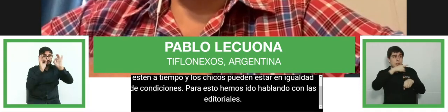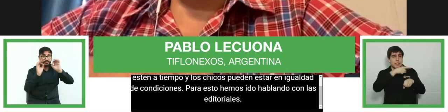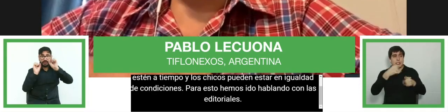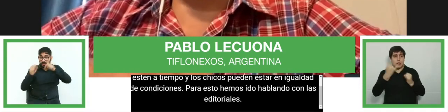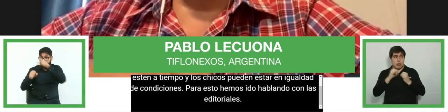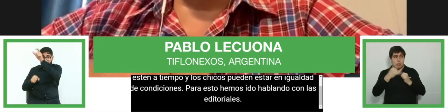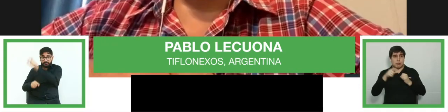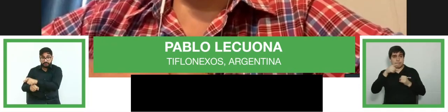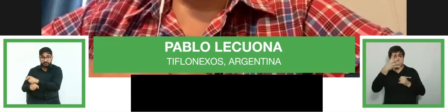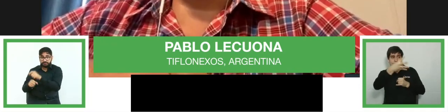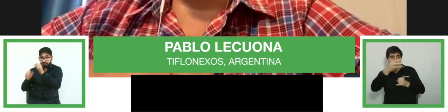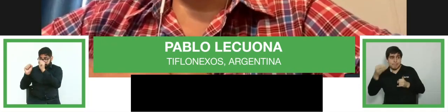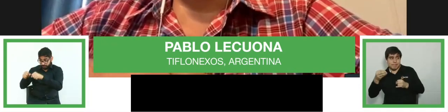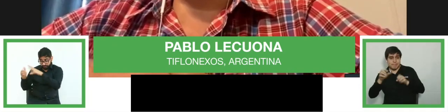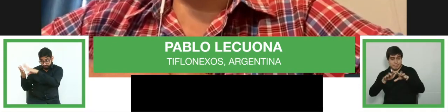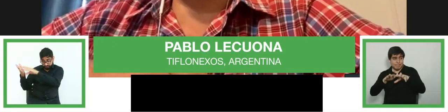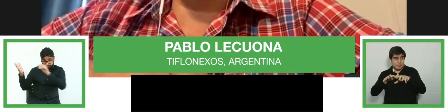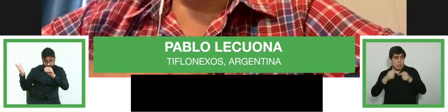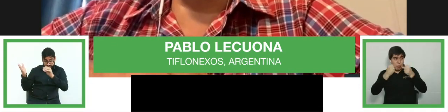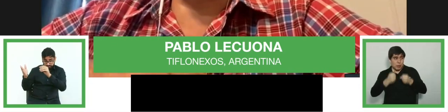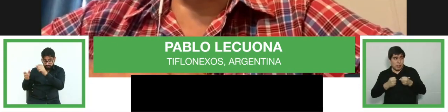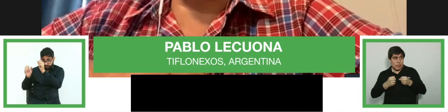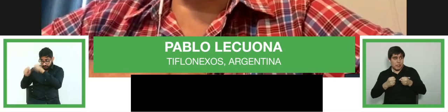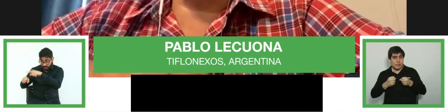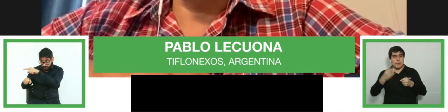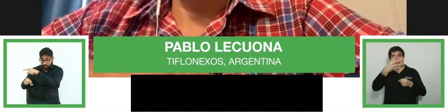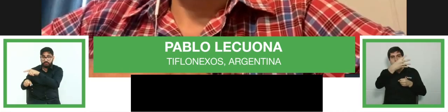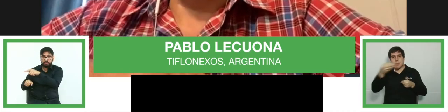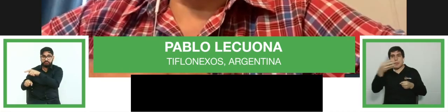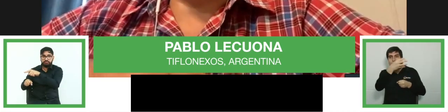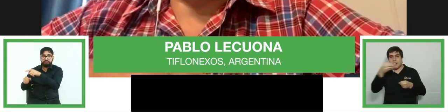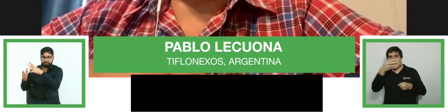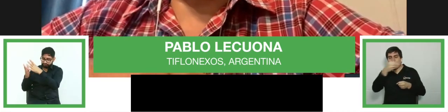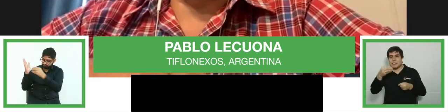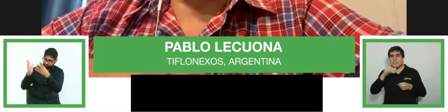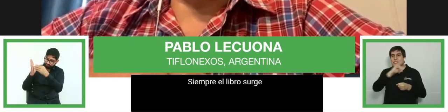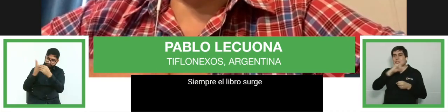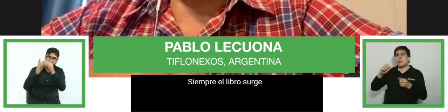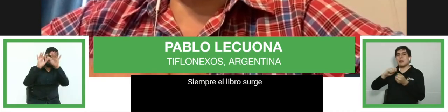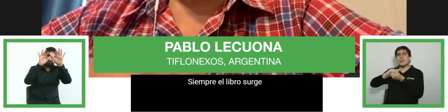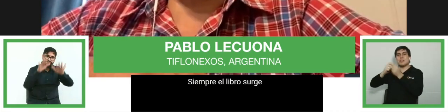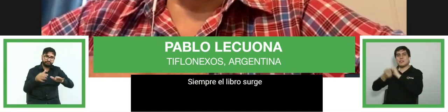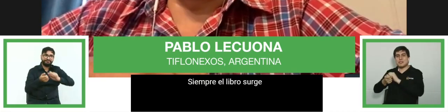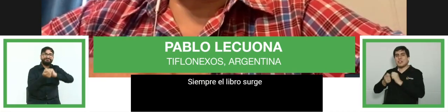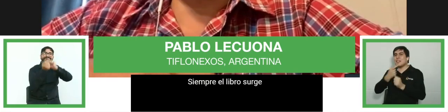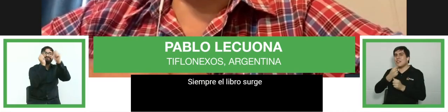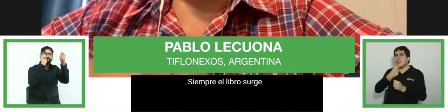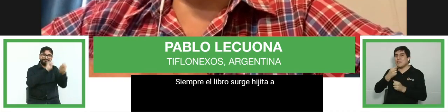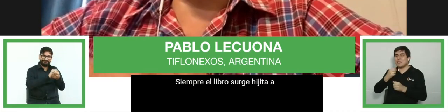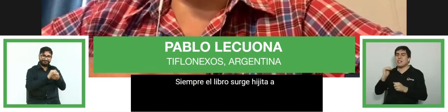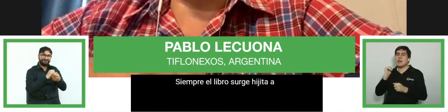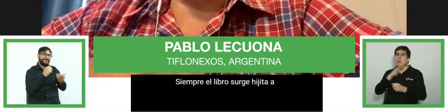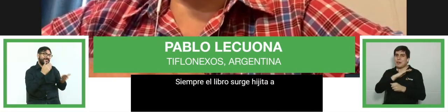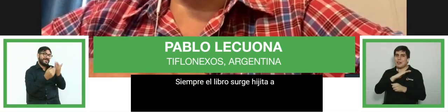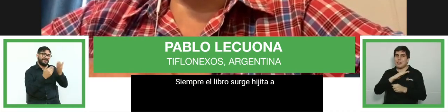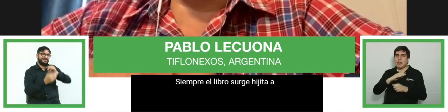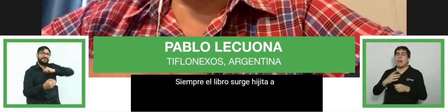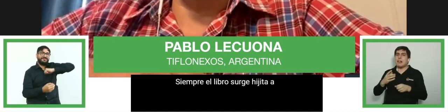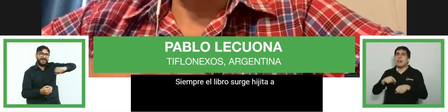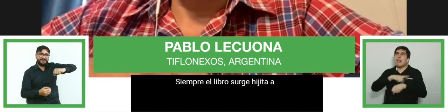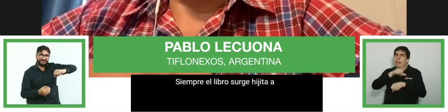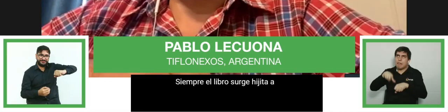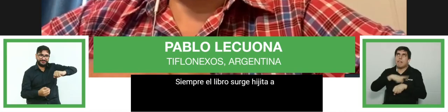the adaptation is easier and faster. But it requires time of people sitting at the